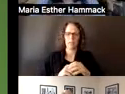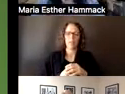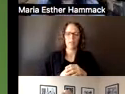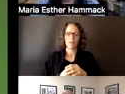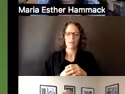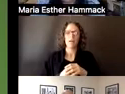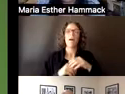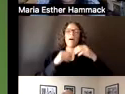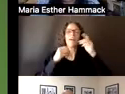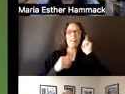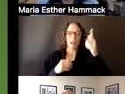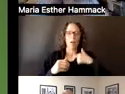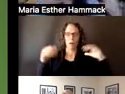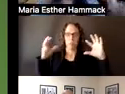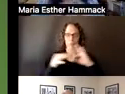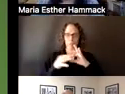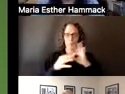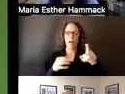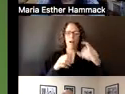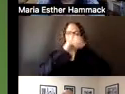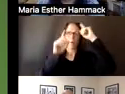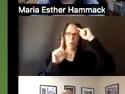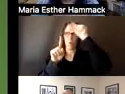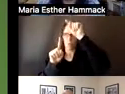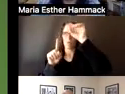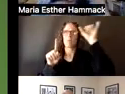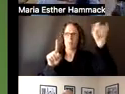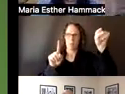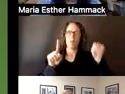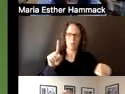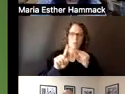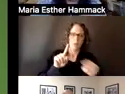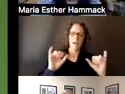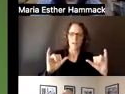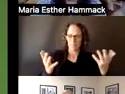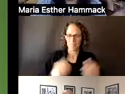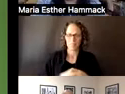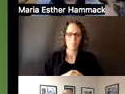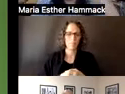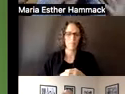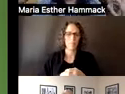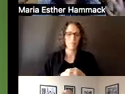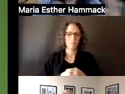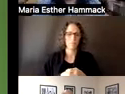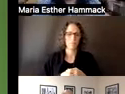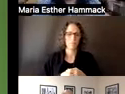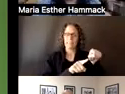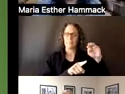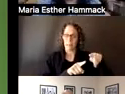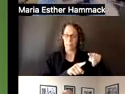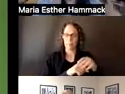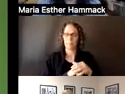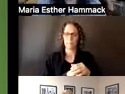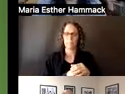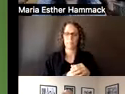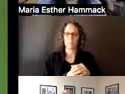geographies as I speak to see, you know, to see it on the screen. So this is one of the maps where I,